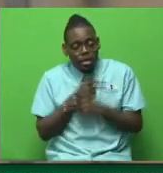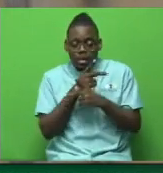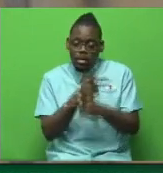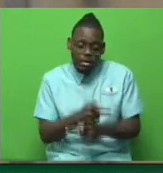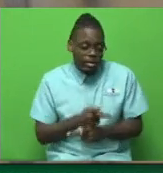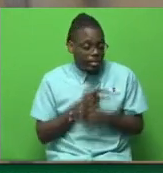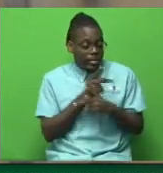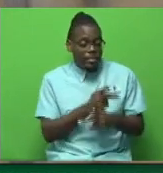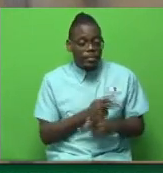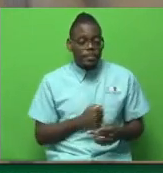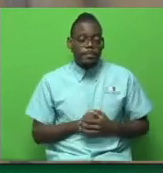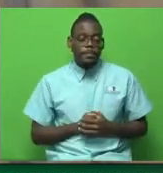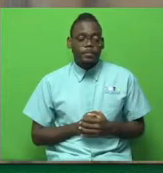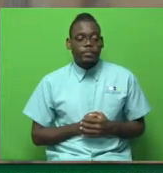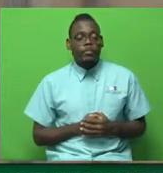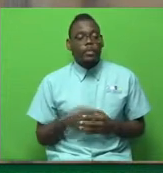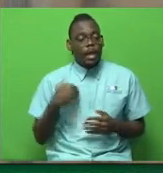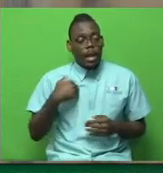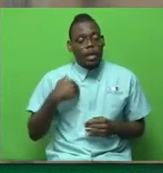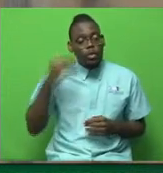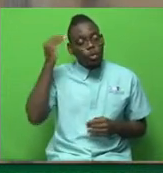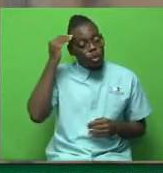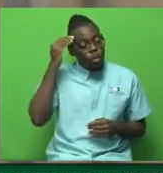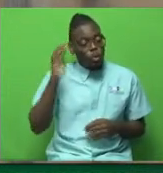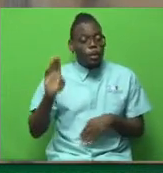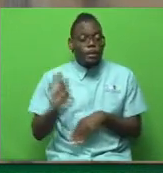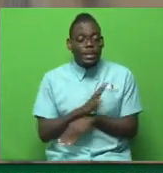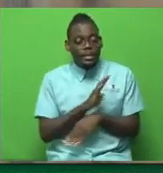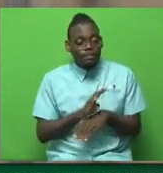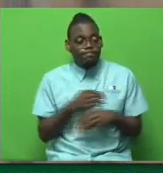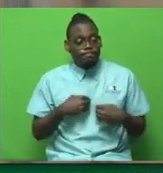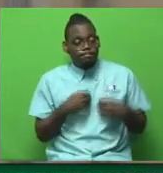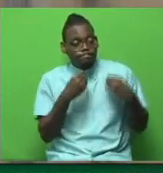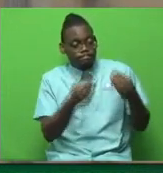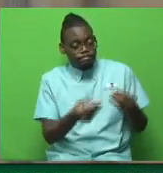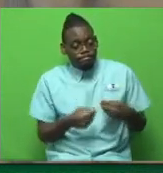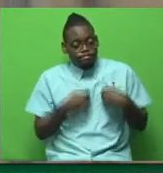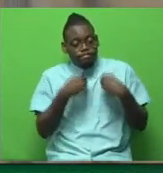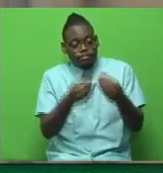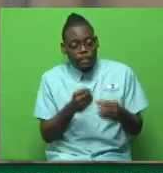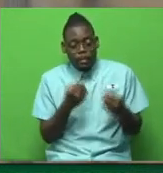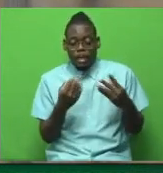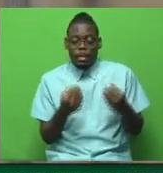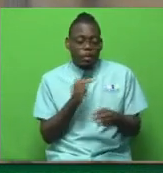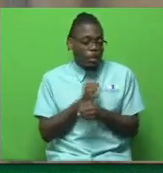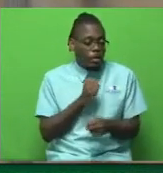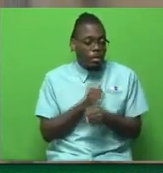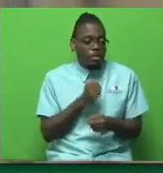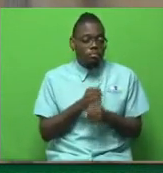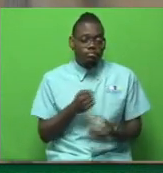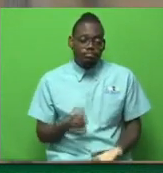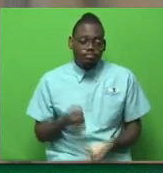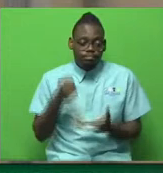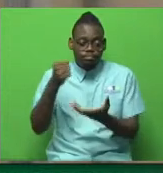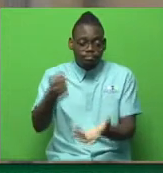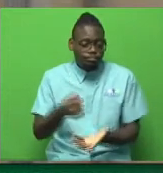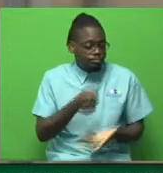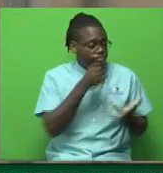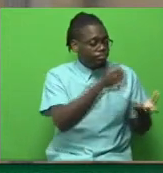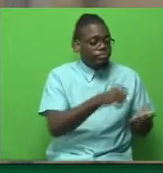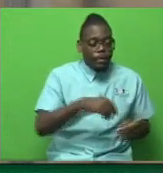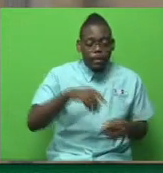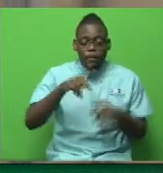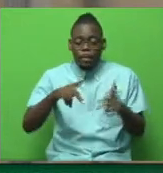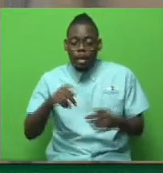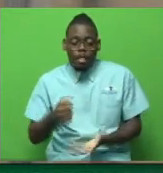I demand a lot of them Mr Deputy speaker we have monthly hamper distributions we have weekly distributions of fresh